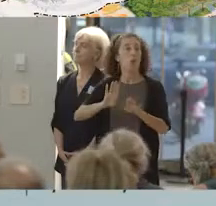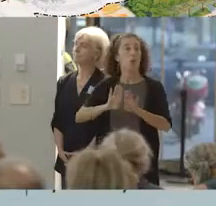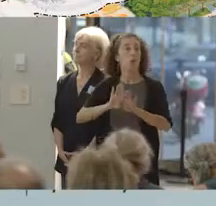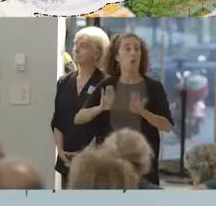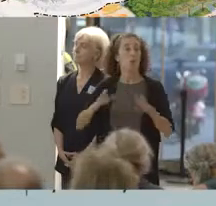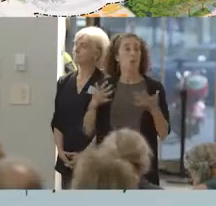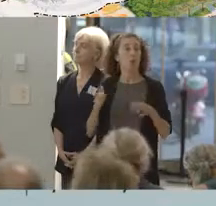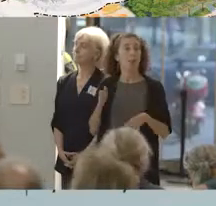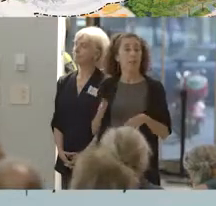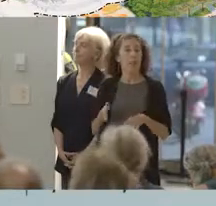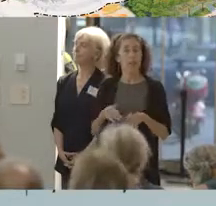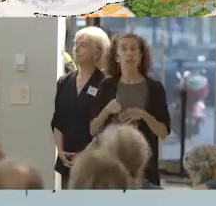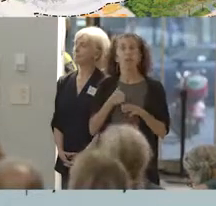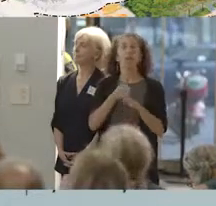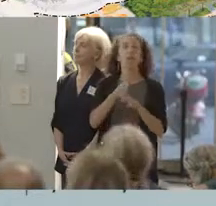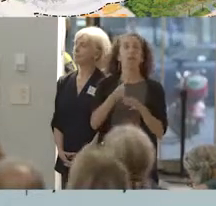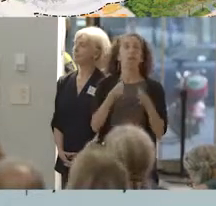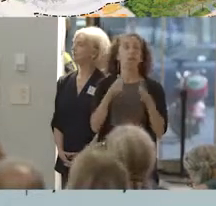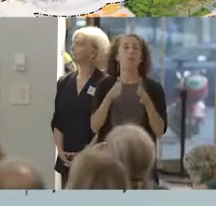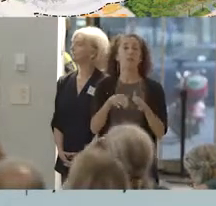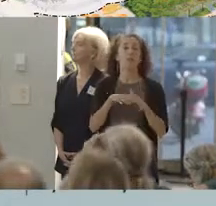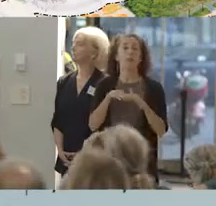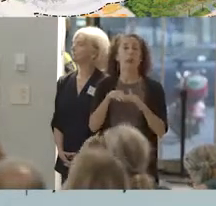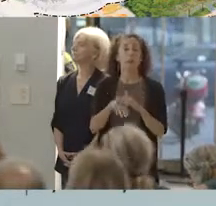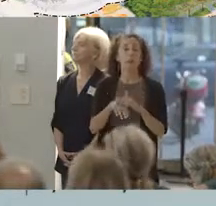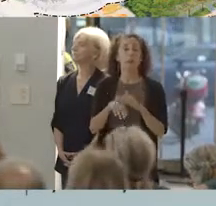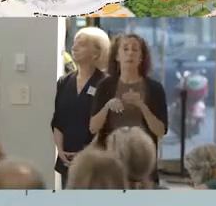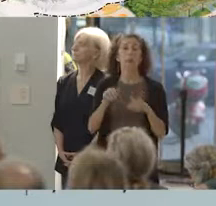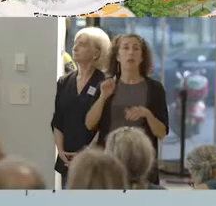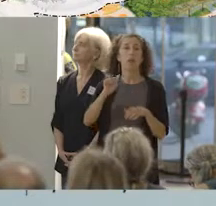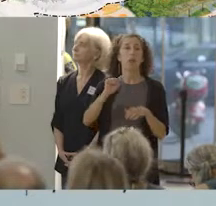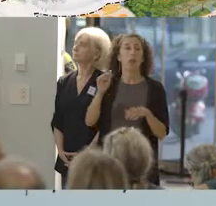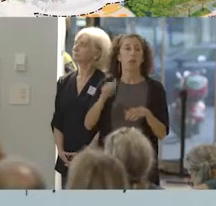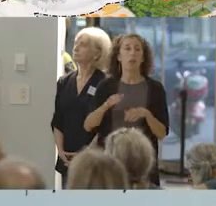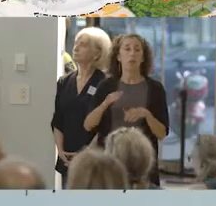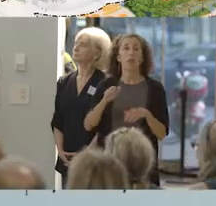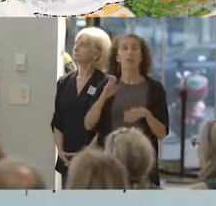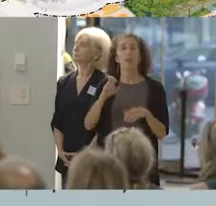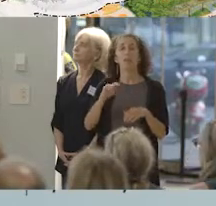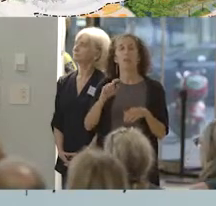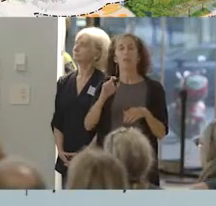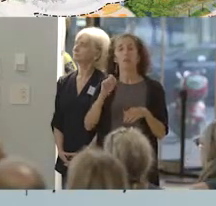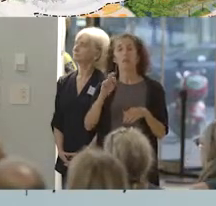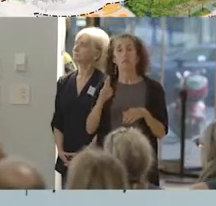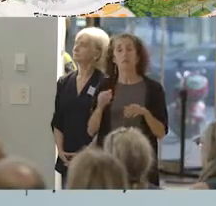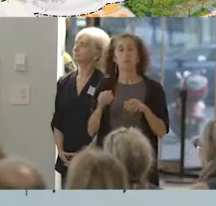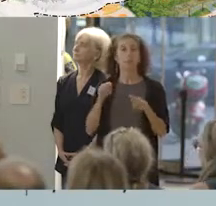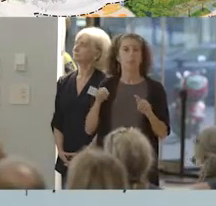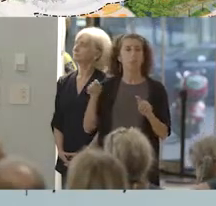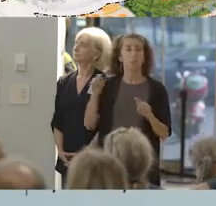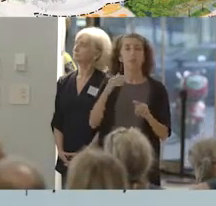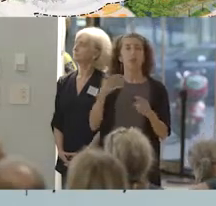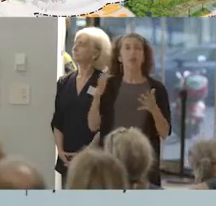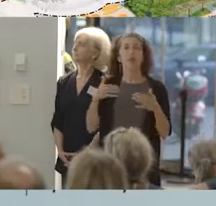street entries, Albany Street, Rector Place, West Thames, we have roller gates so that as you're approaching the